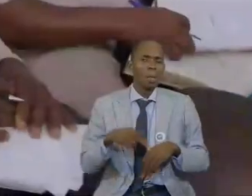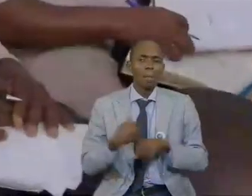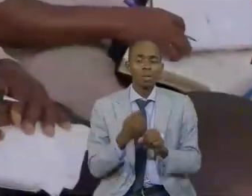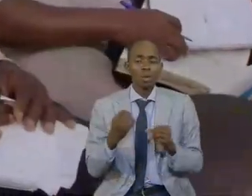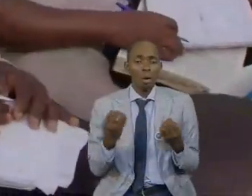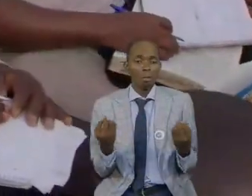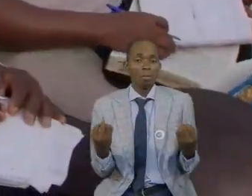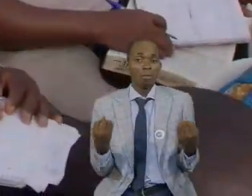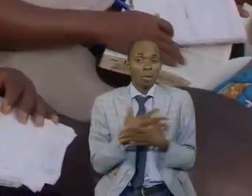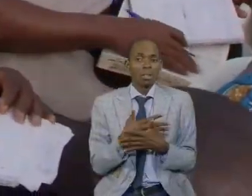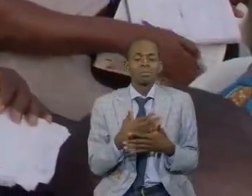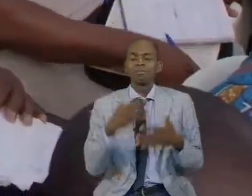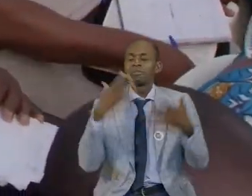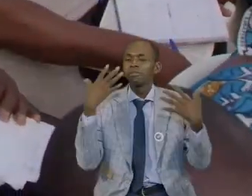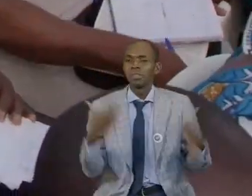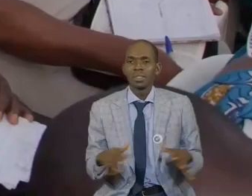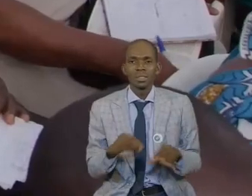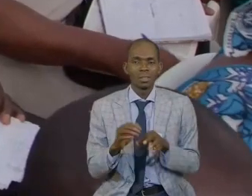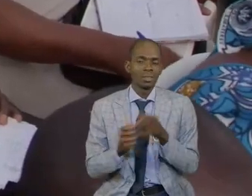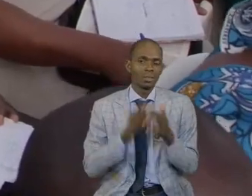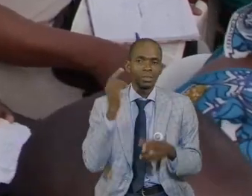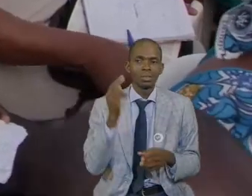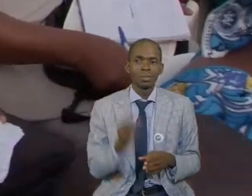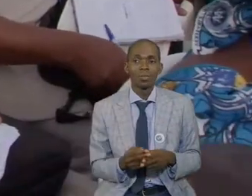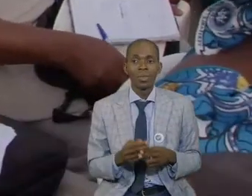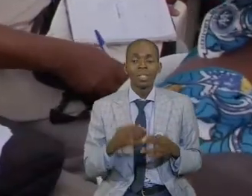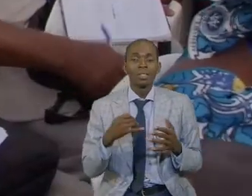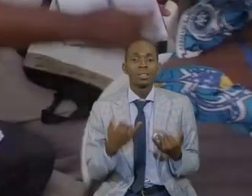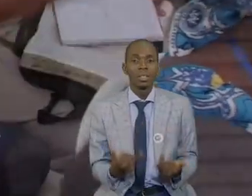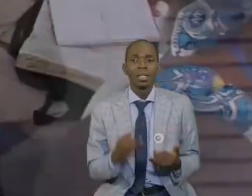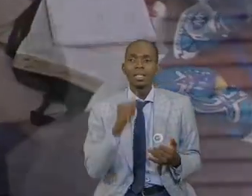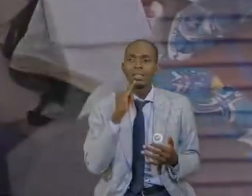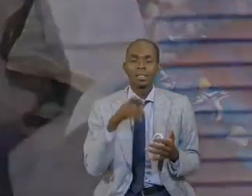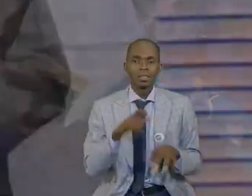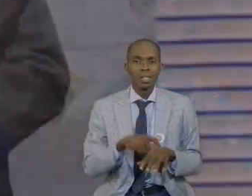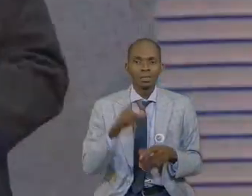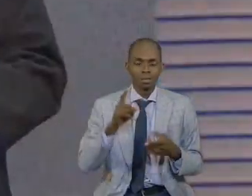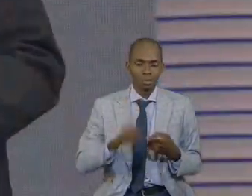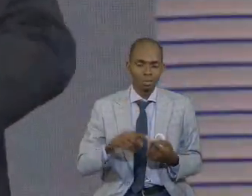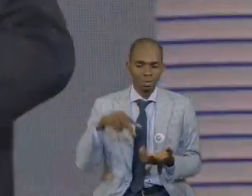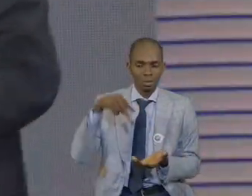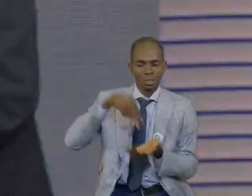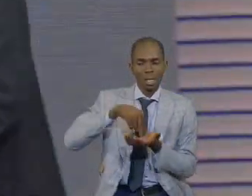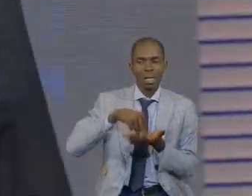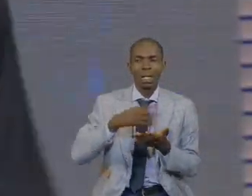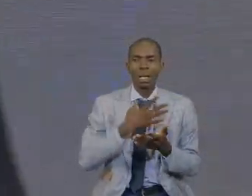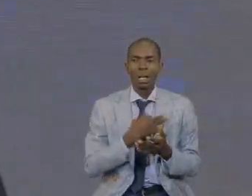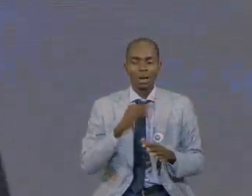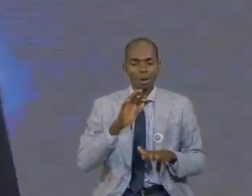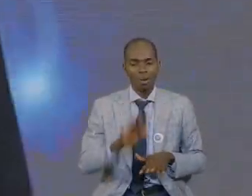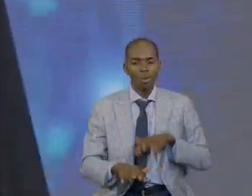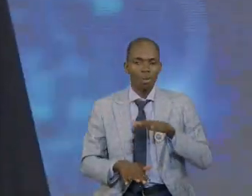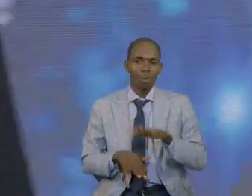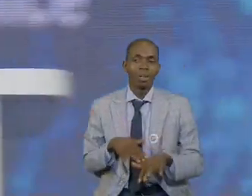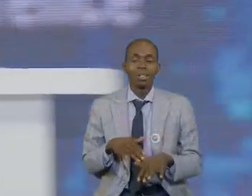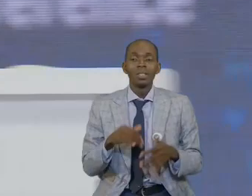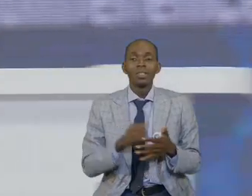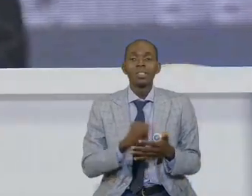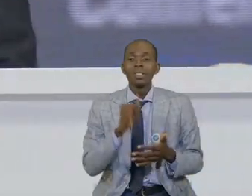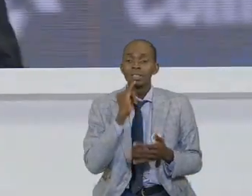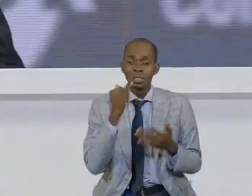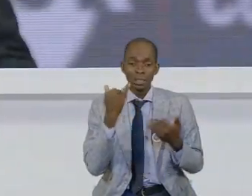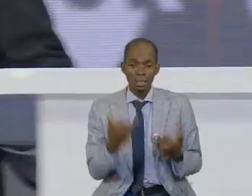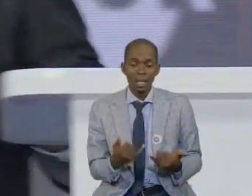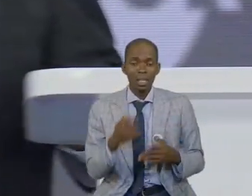finished. It's now time to arise and walk. It's now time to